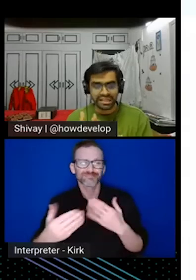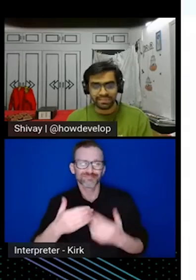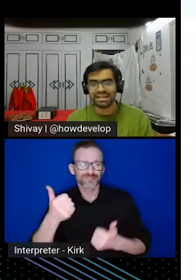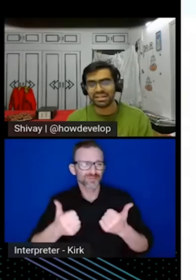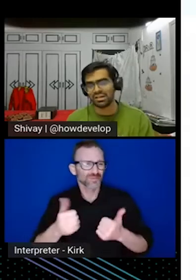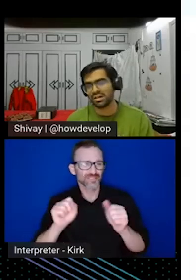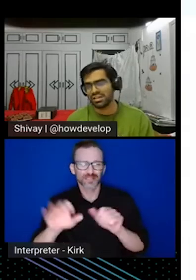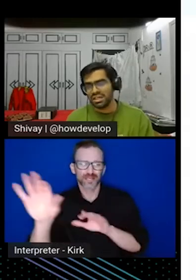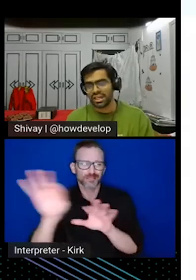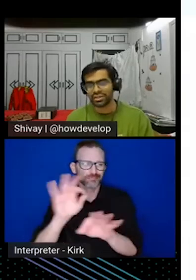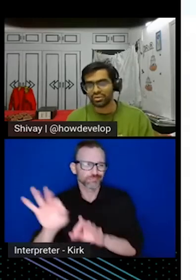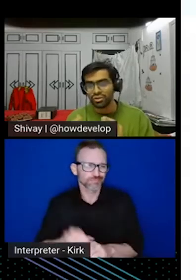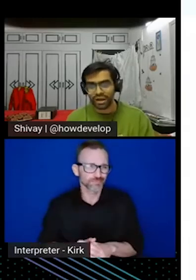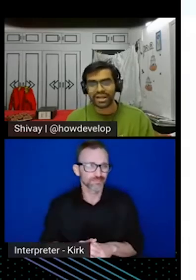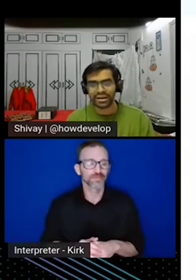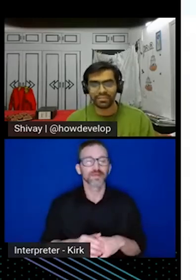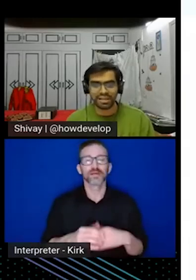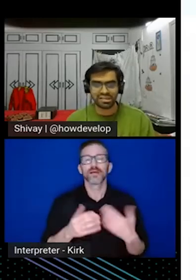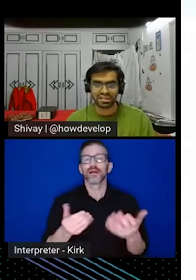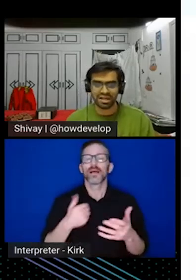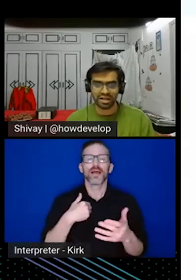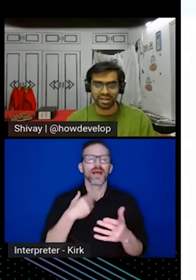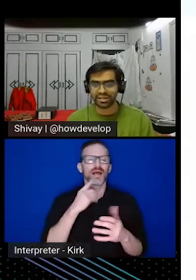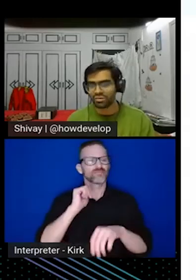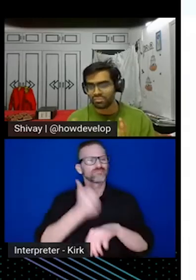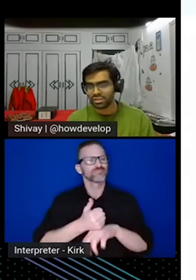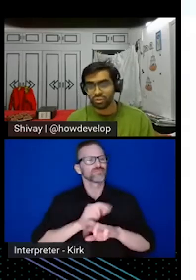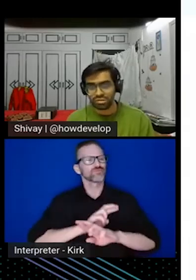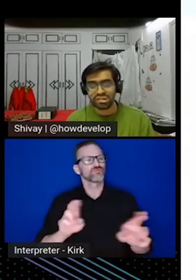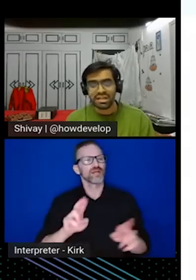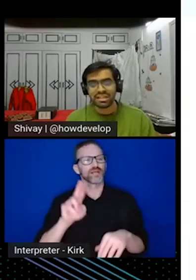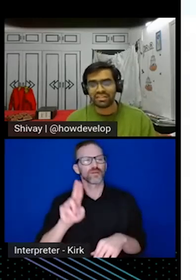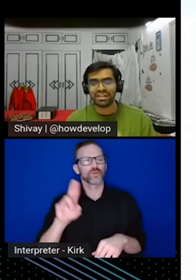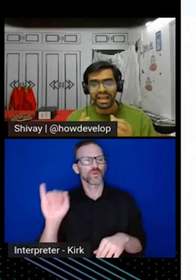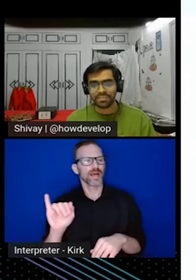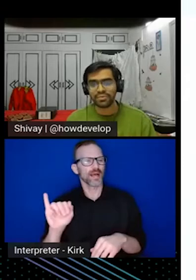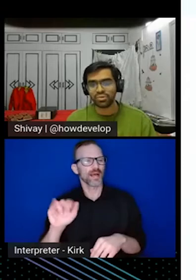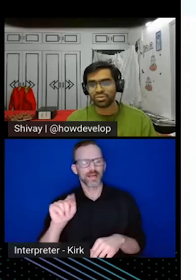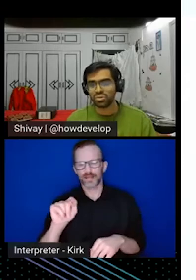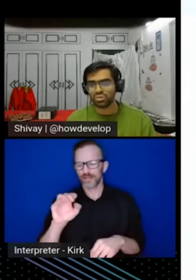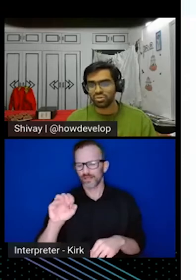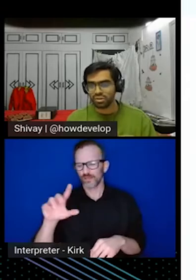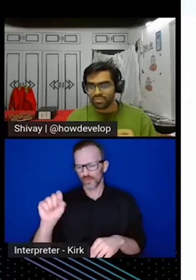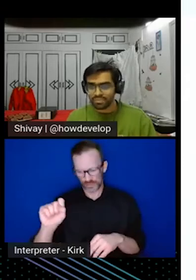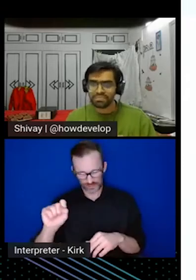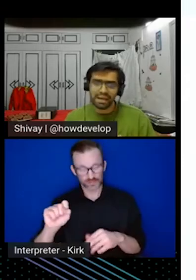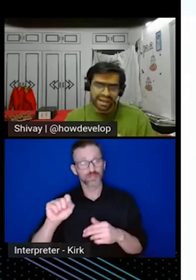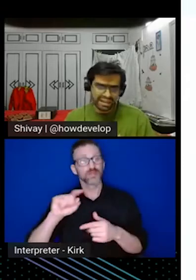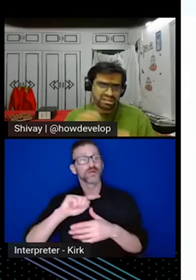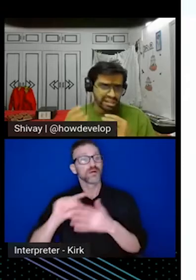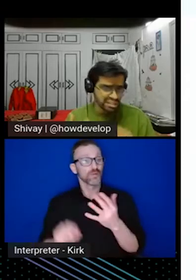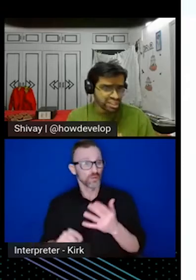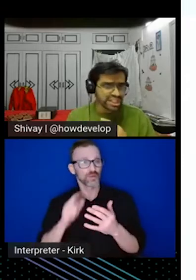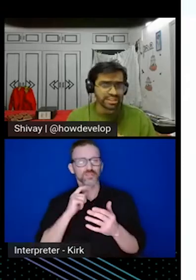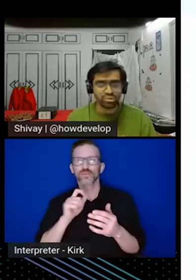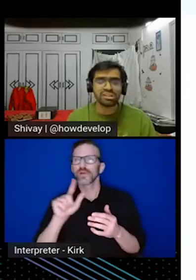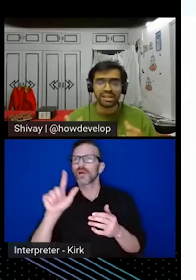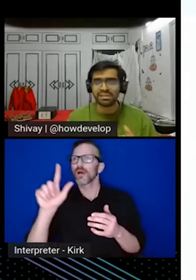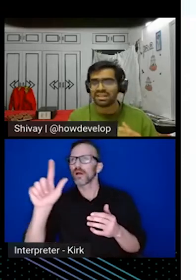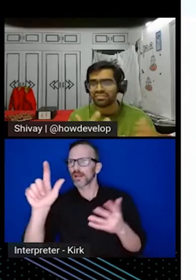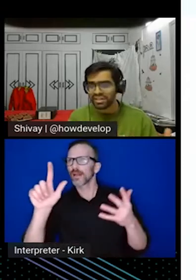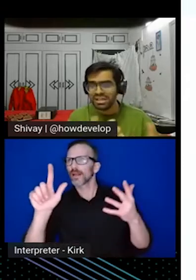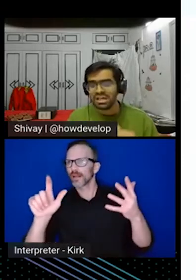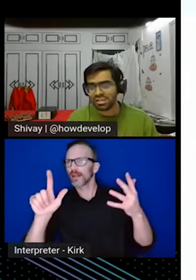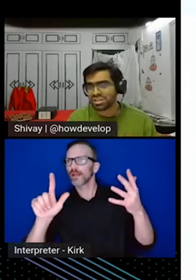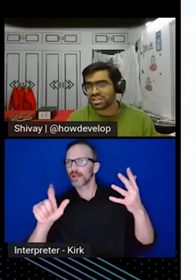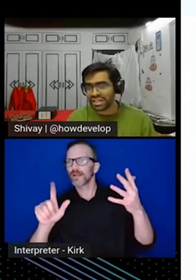these inbuilt UI based tools that will help you to essentially do the same